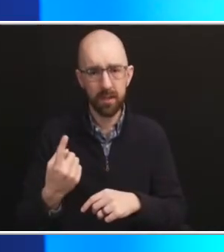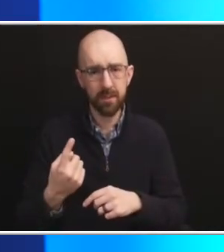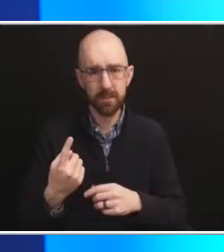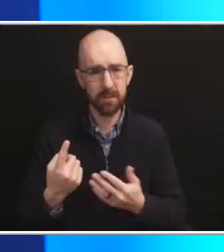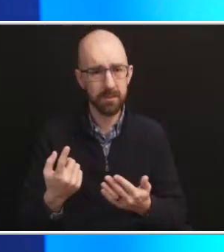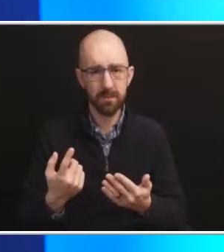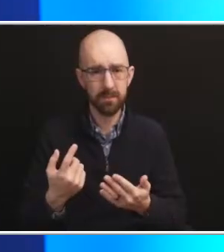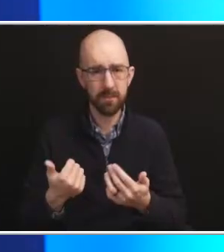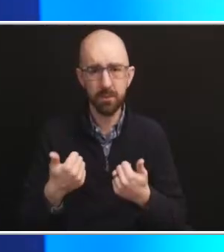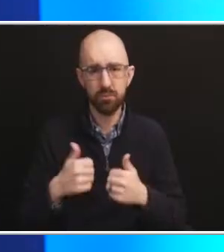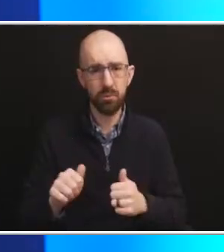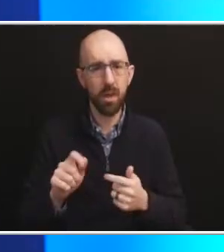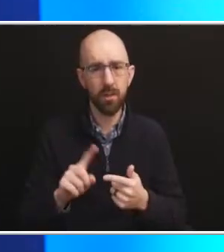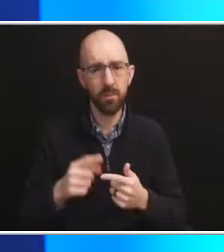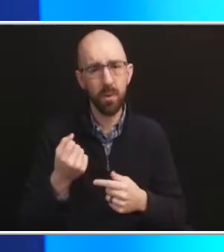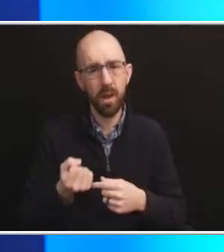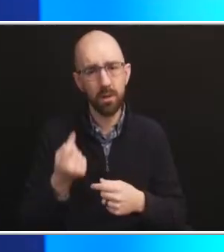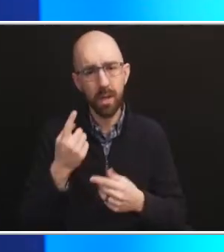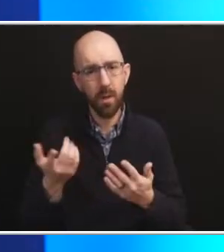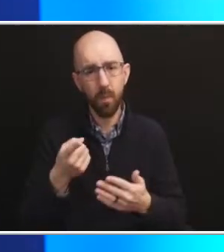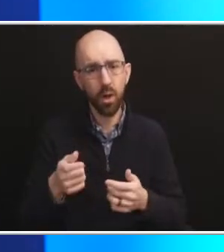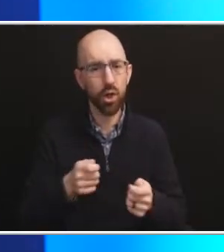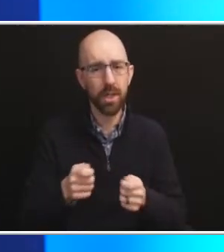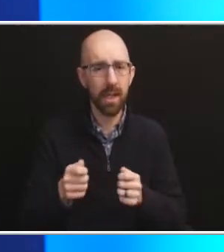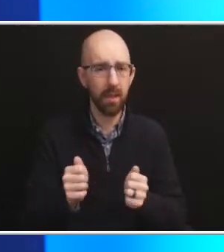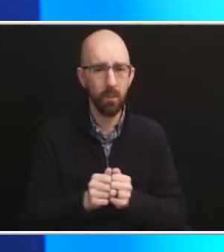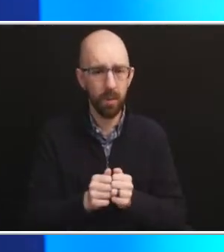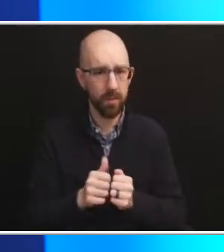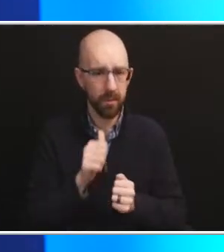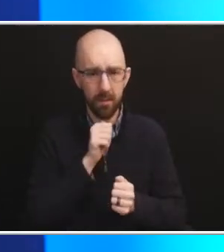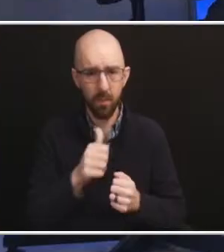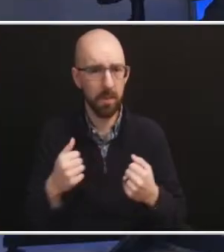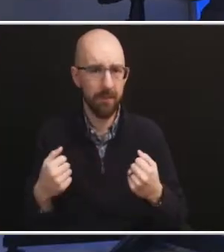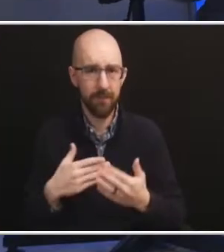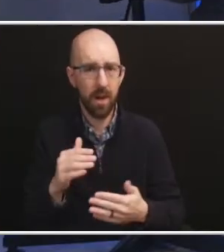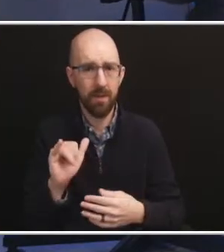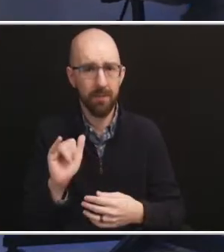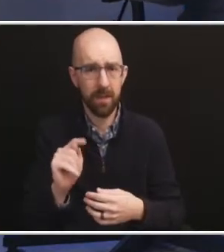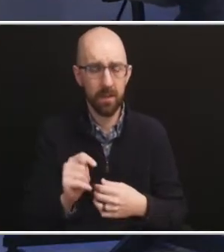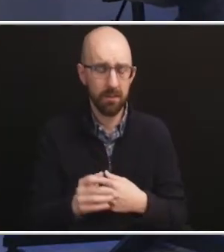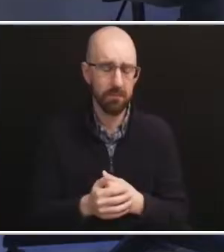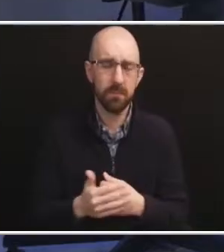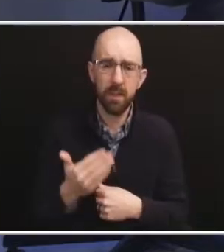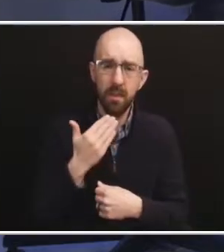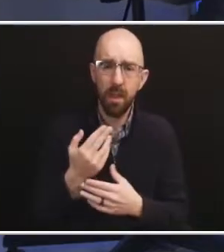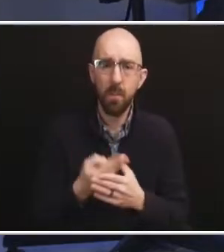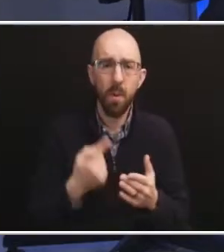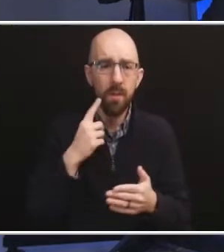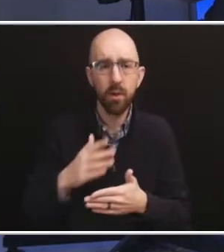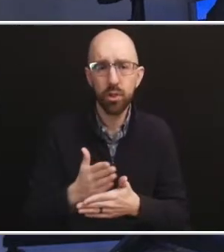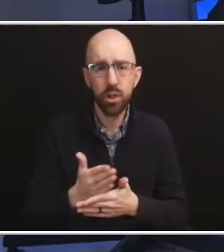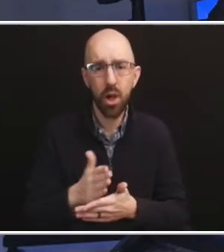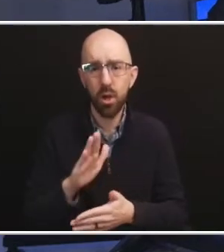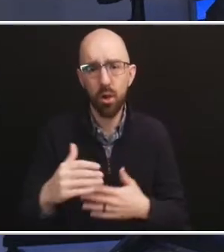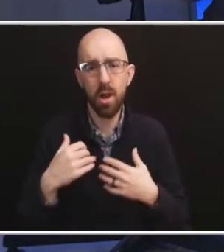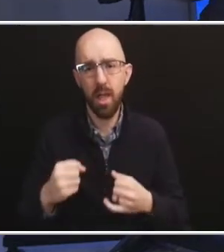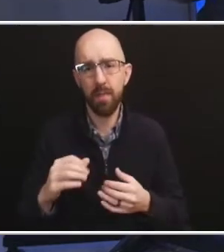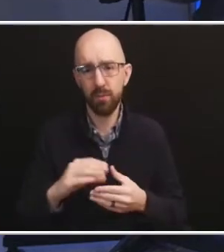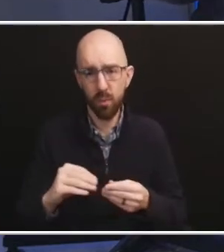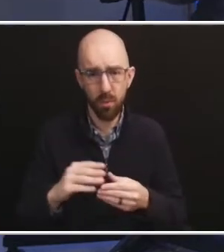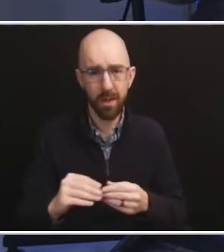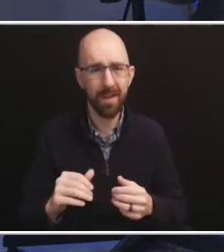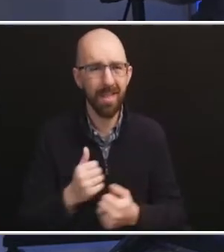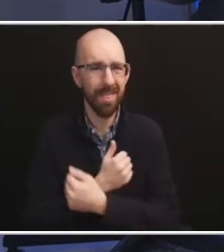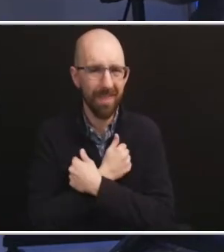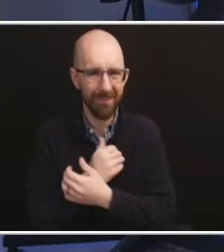trying to understand what you're dealing with, not be afraid of it. Well, thank you both for sharing your health story, your love story. Yes.